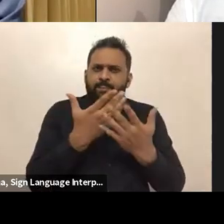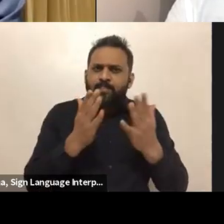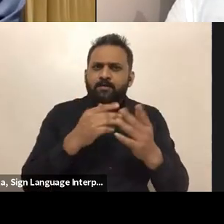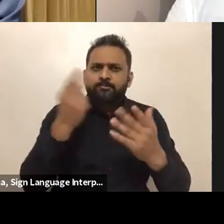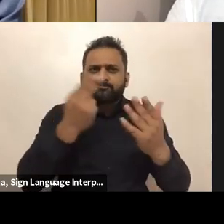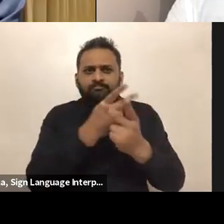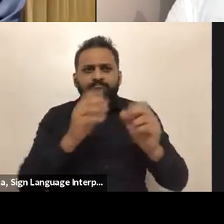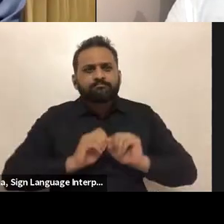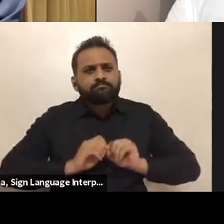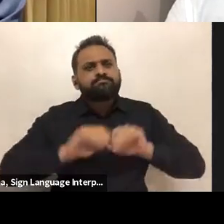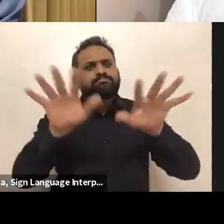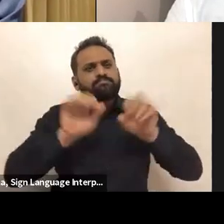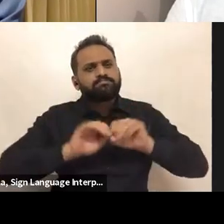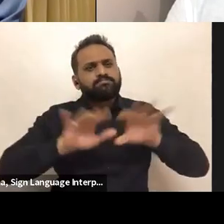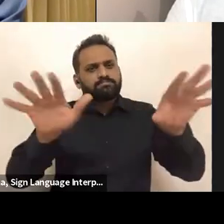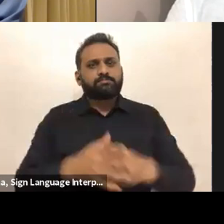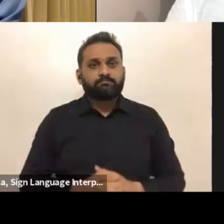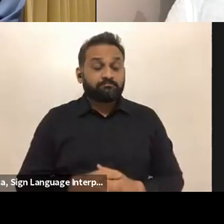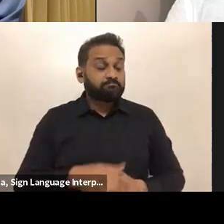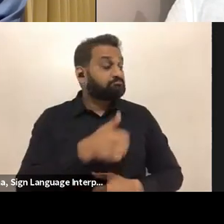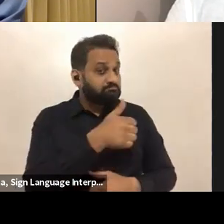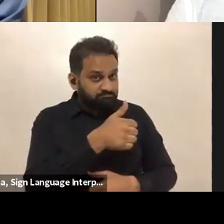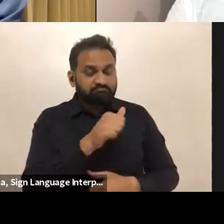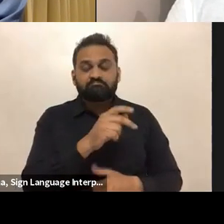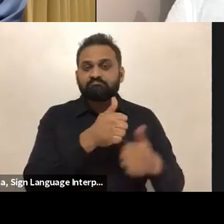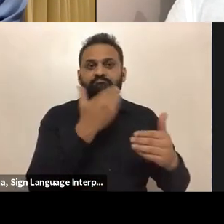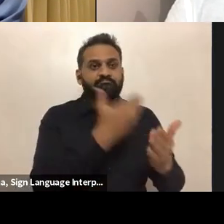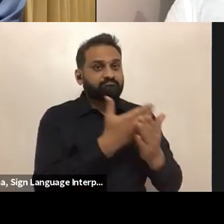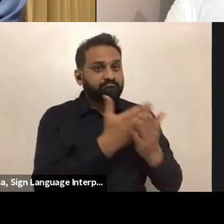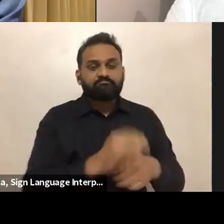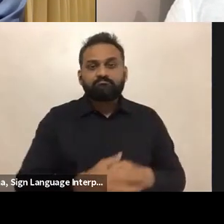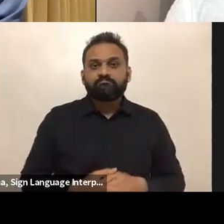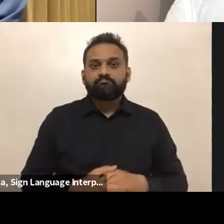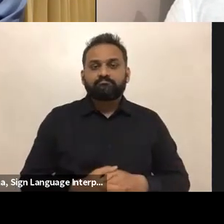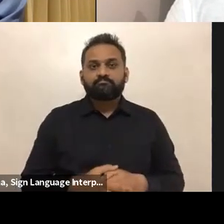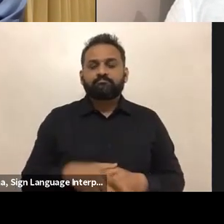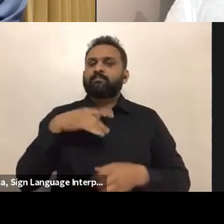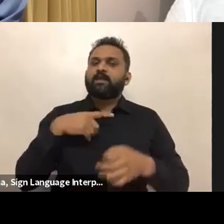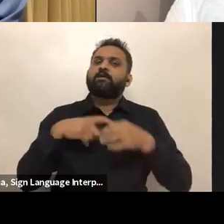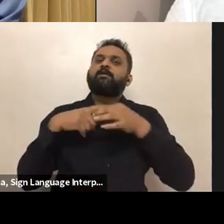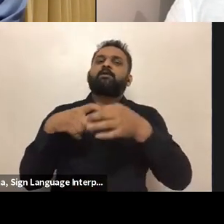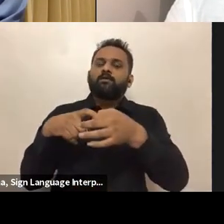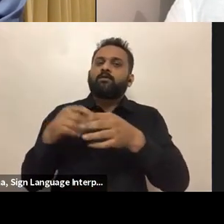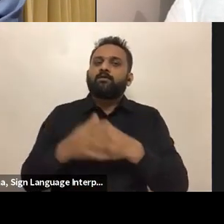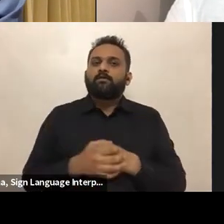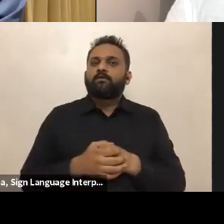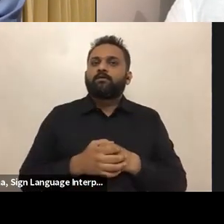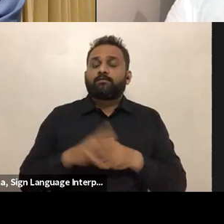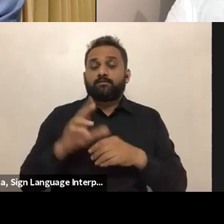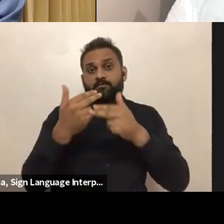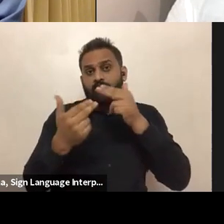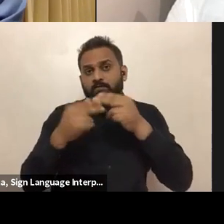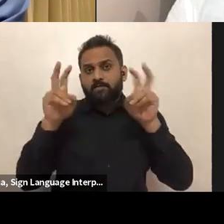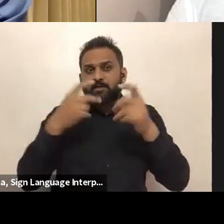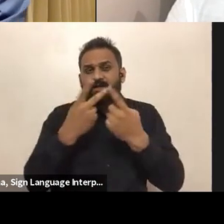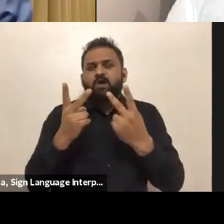sense. Very good. All right, thanks. Let's get into a question before we go to the film, or if we even get to the